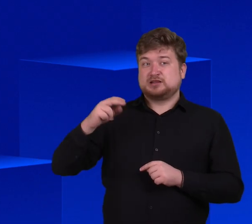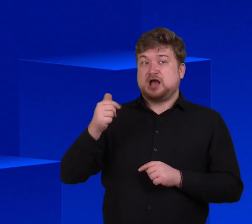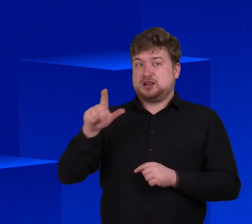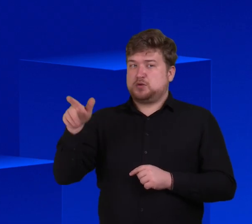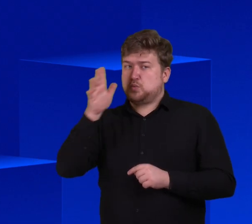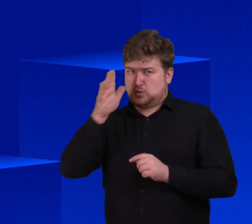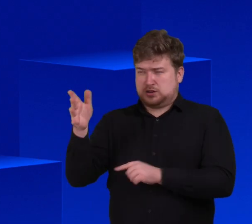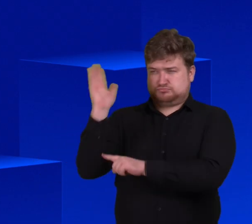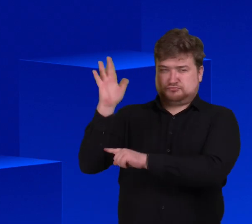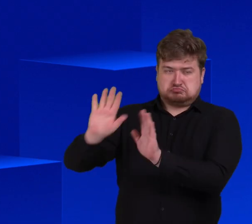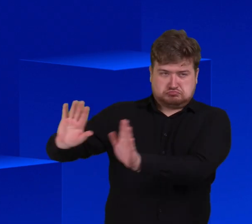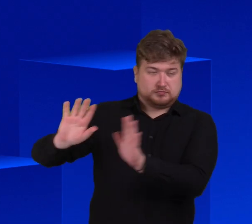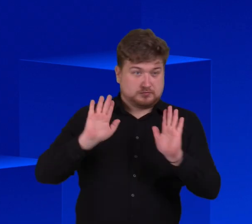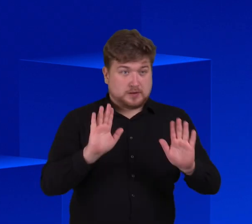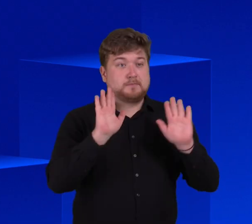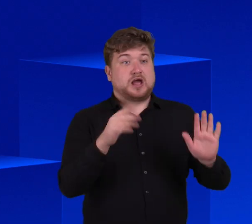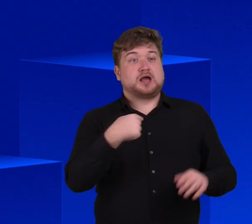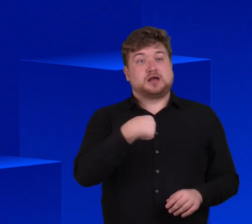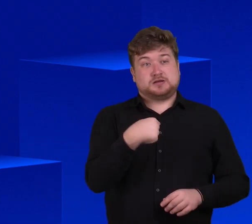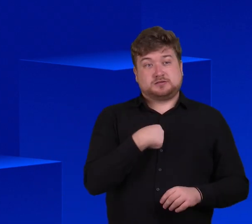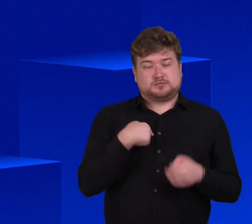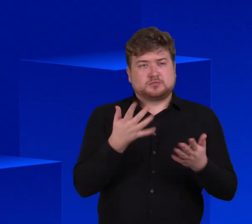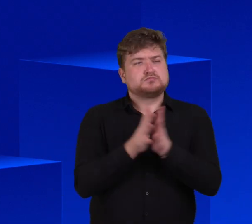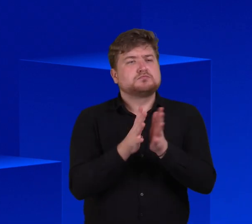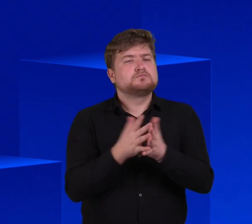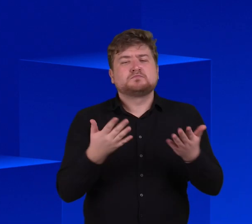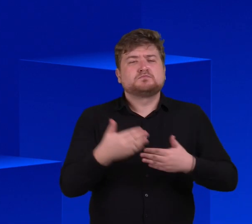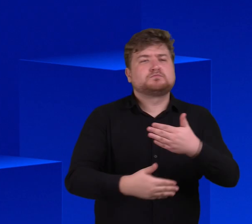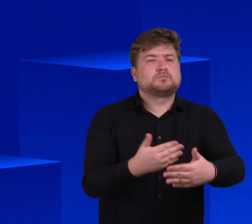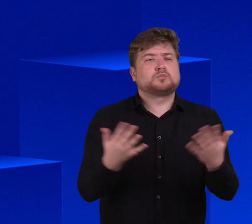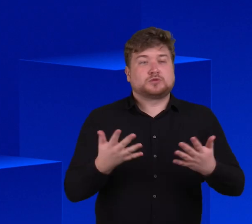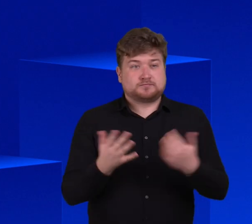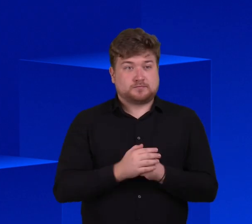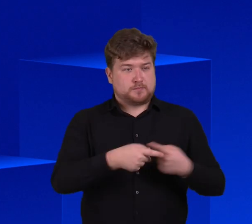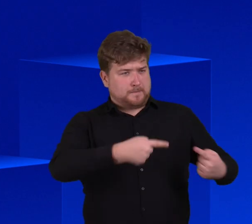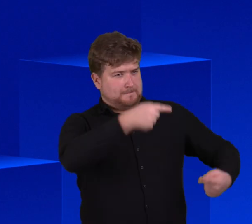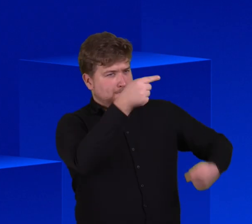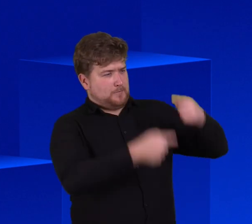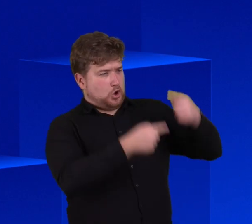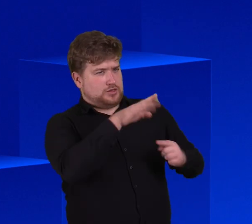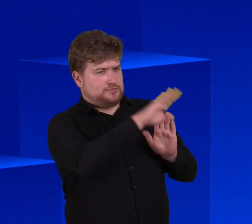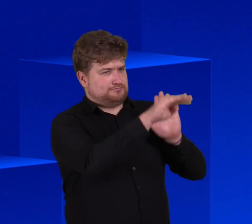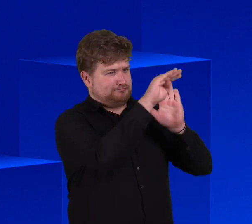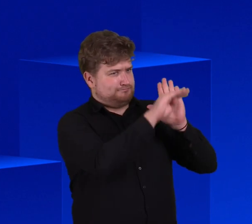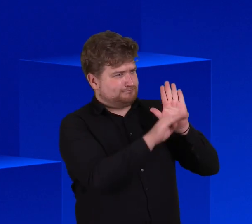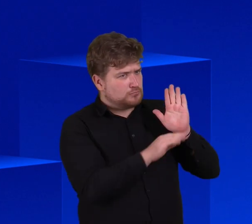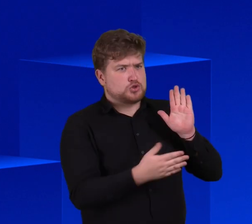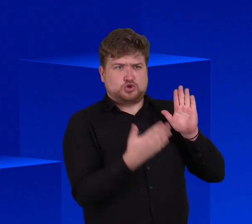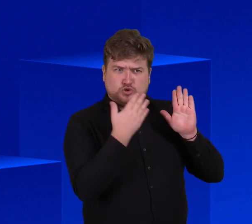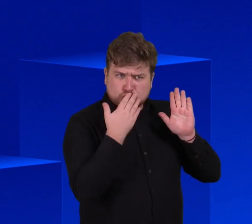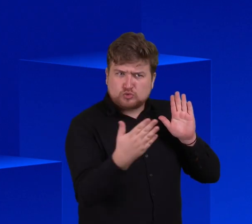well informed. They need to also understand the meaning of megatrends because we are not islands. So our